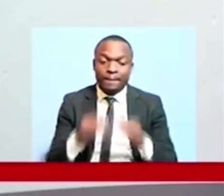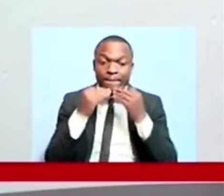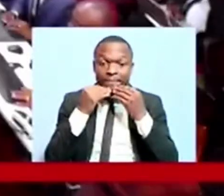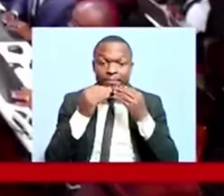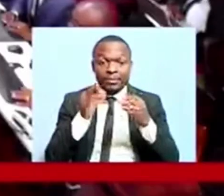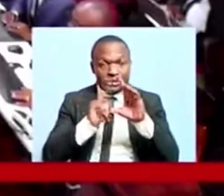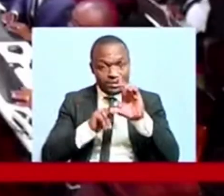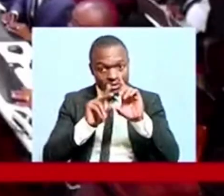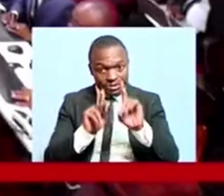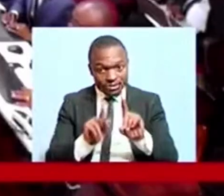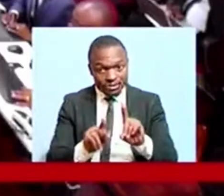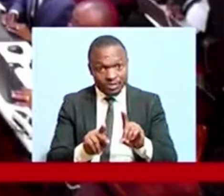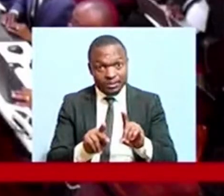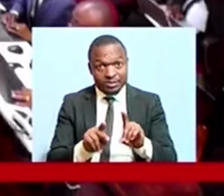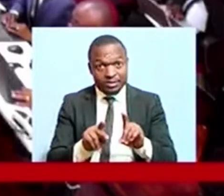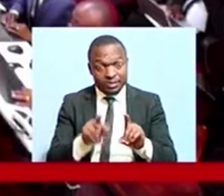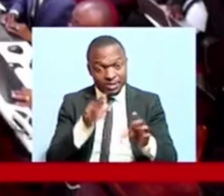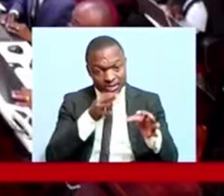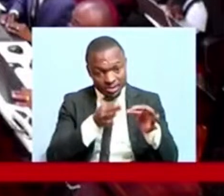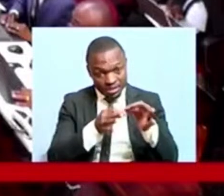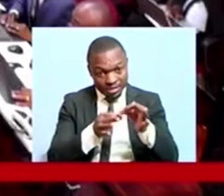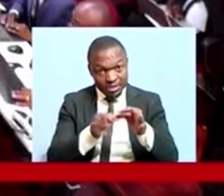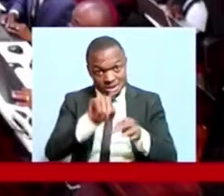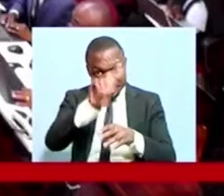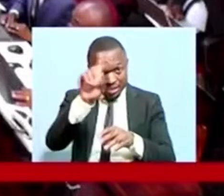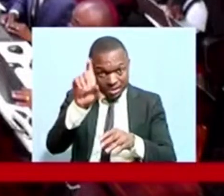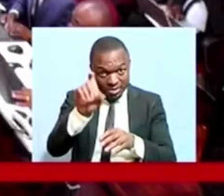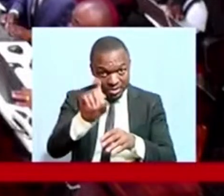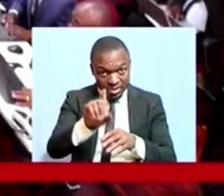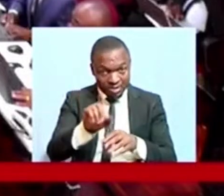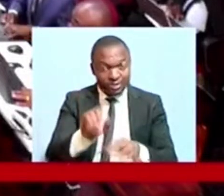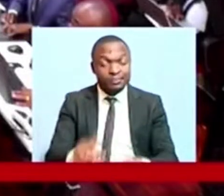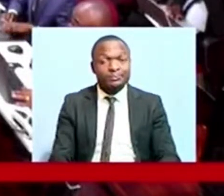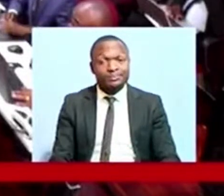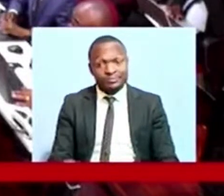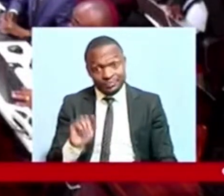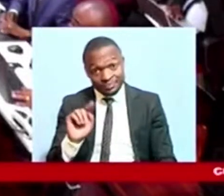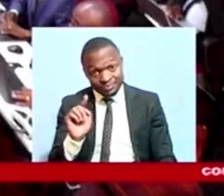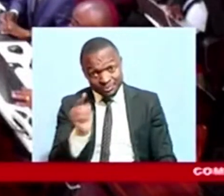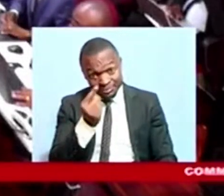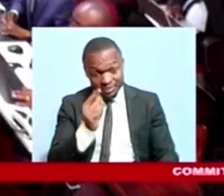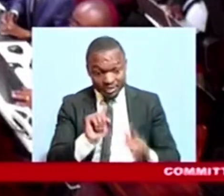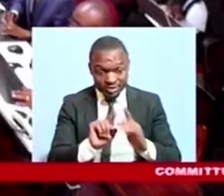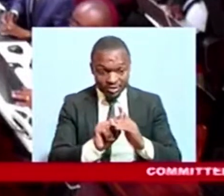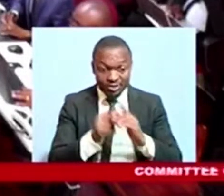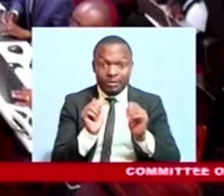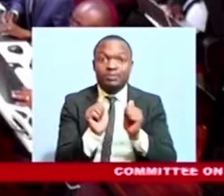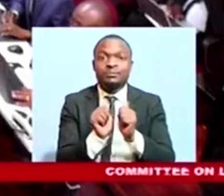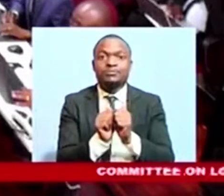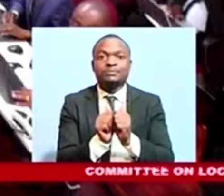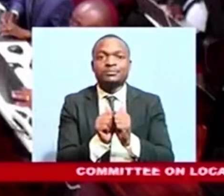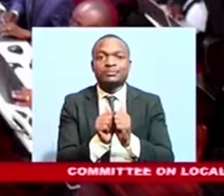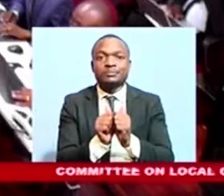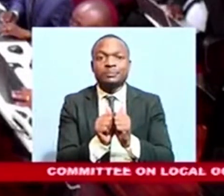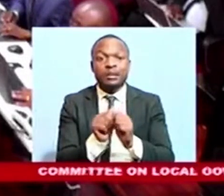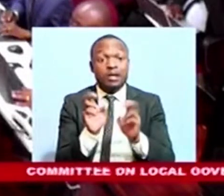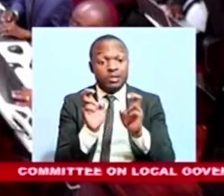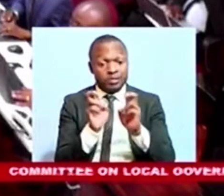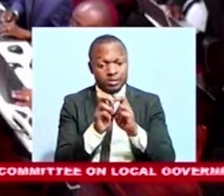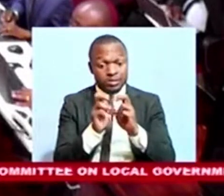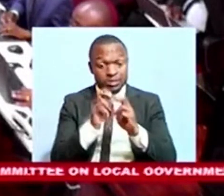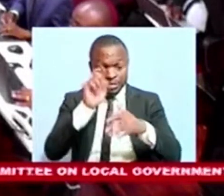Chair, for that clarification and that question. First, I'll start with the contract